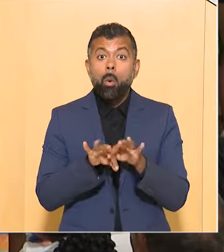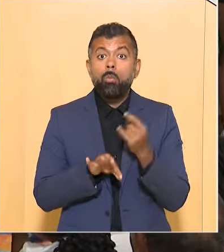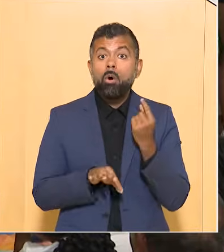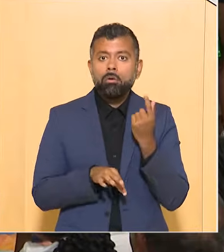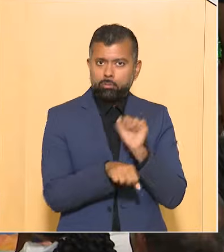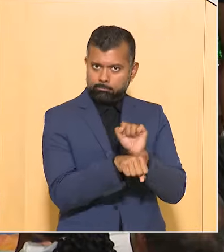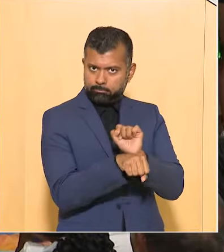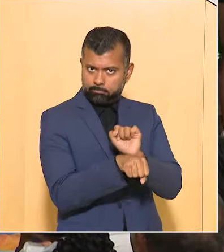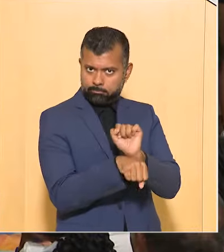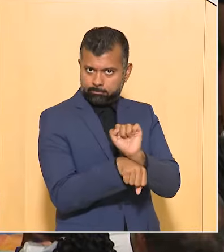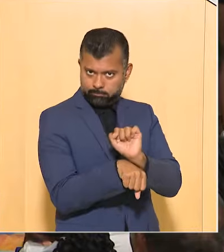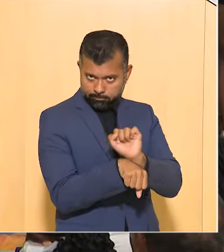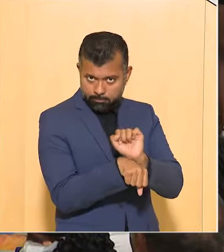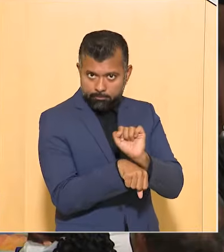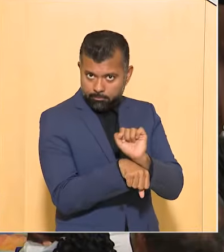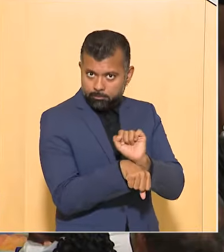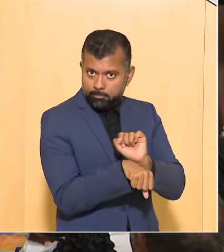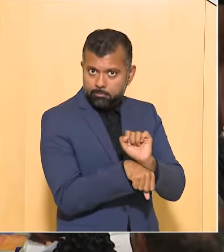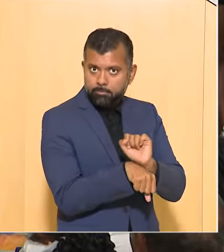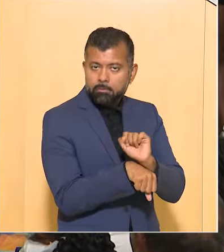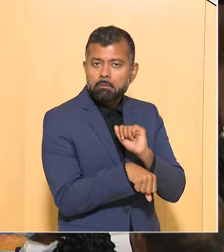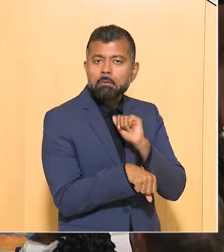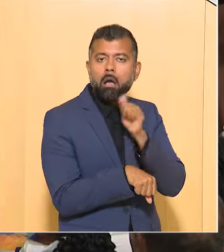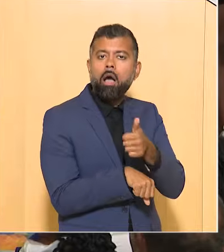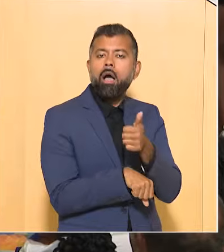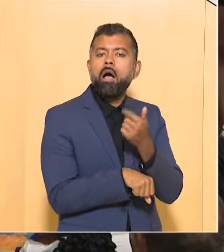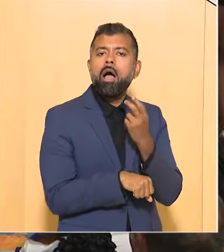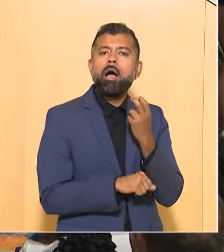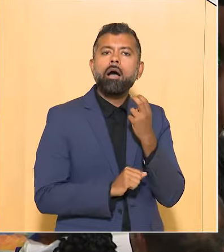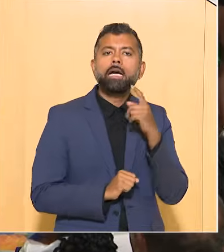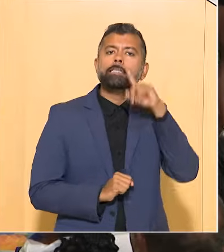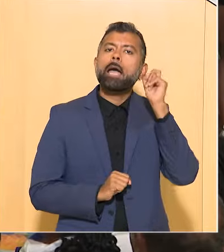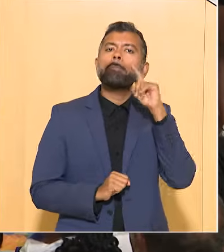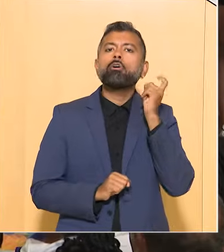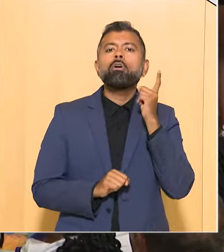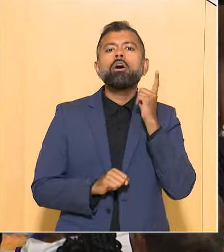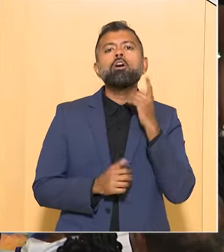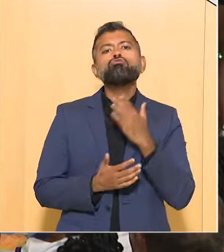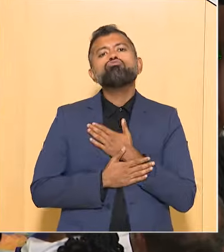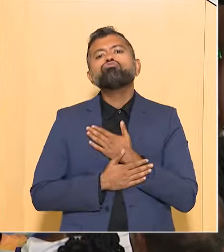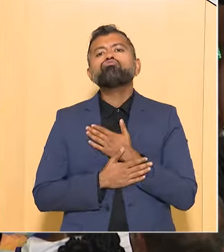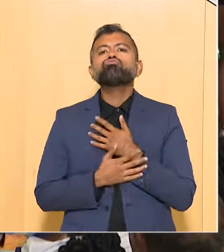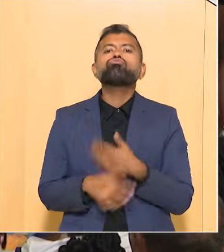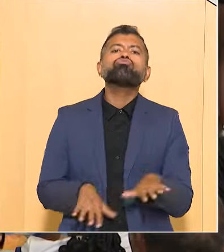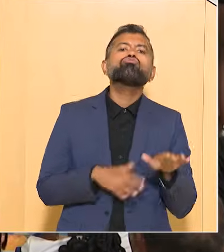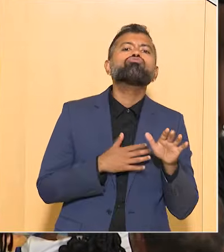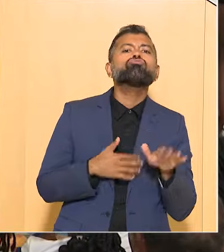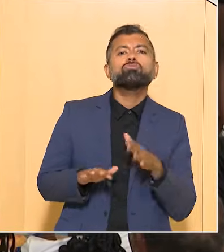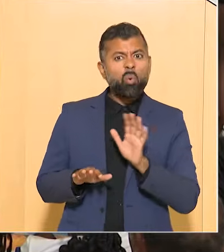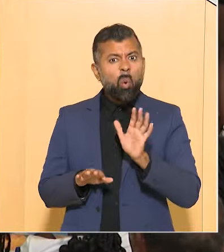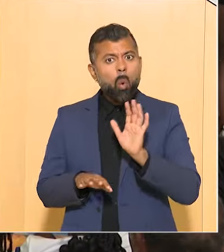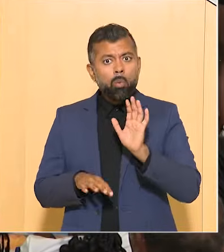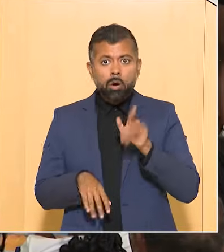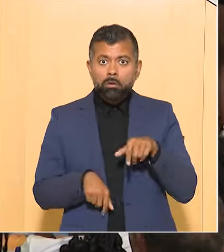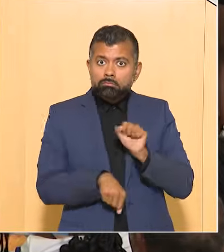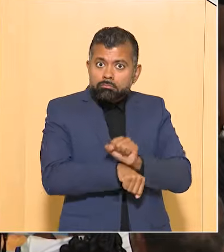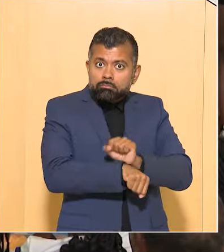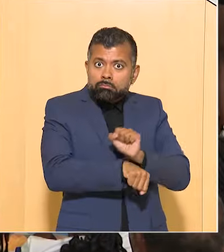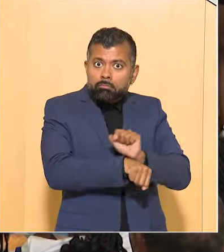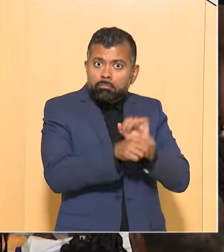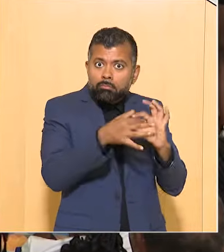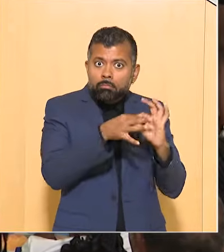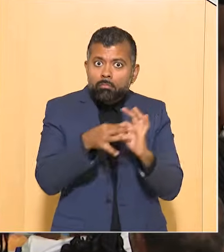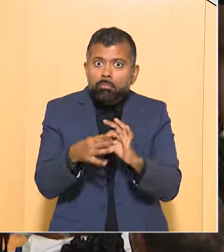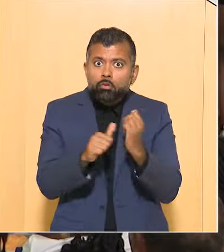and have field trips. The mayor said you are going to get ready to get a resume, to know how to do a job interview,